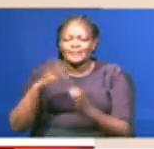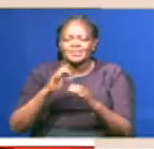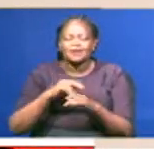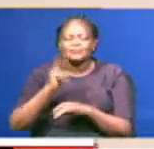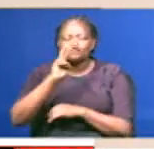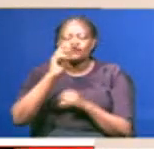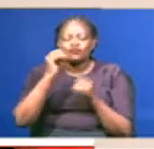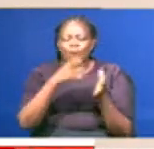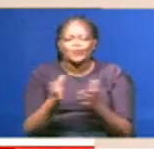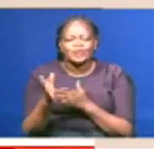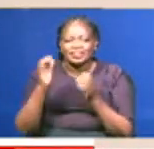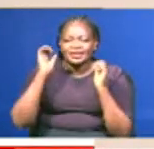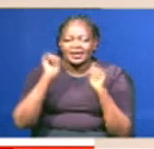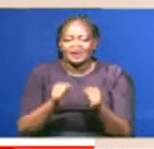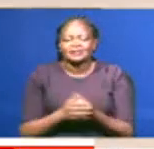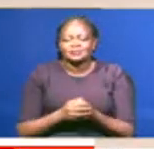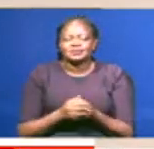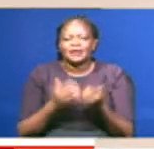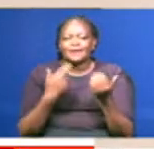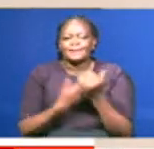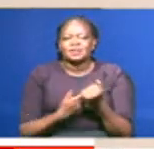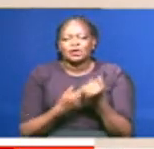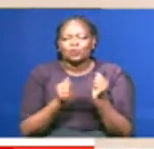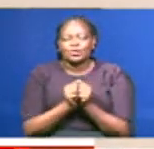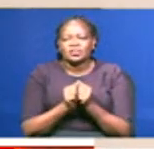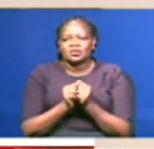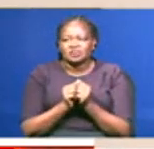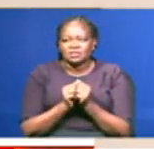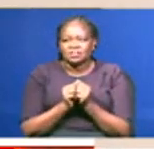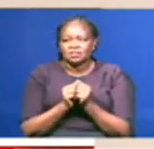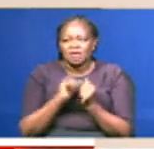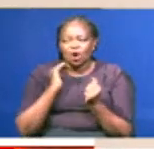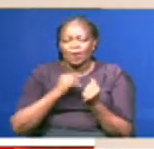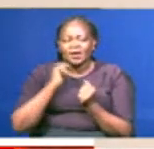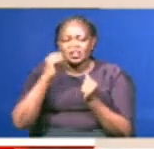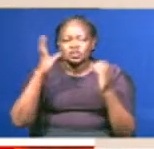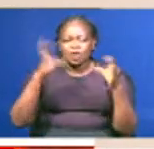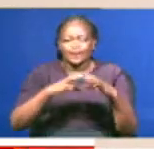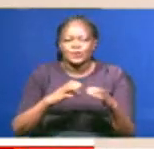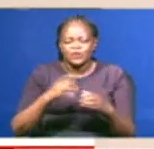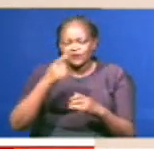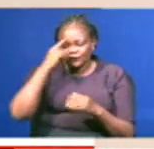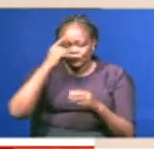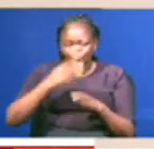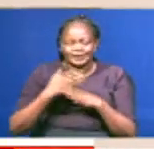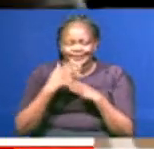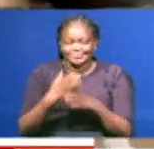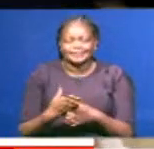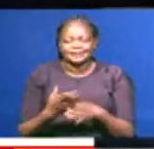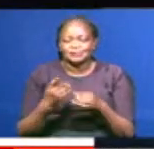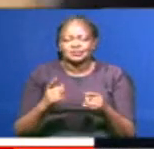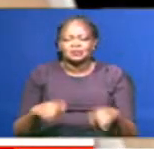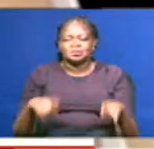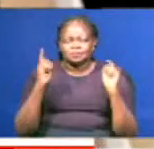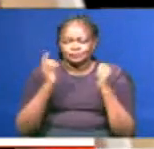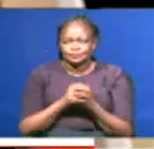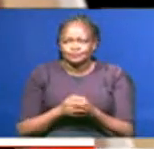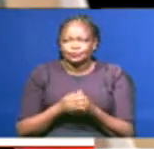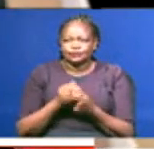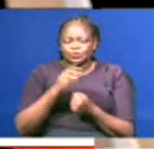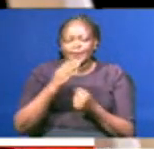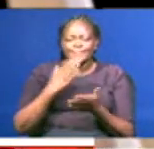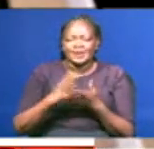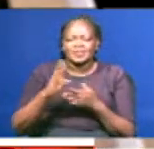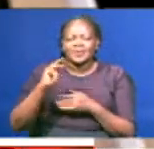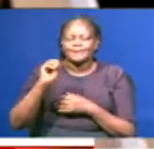here, they can partner with our Kenyan companies for shared prosperity. On his part, Malaysia